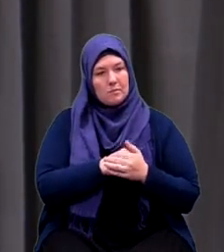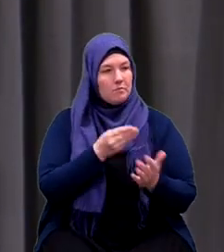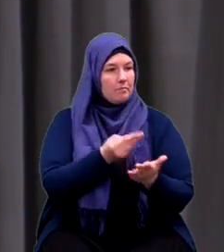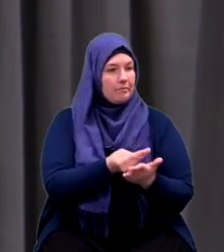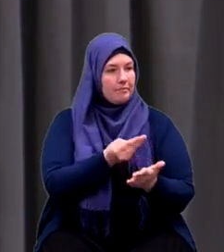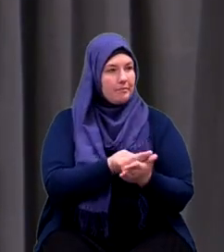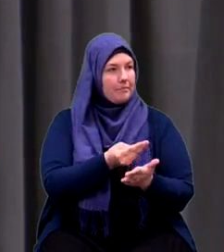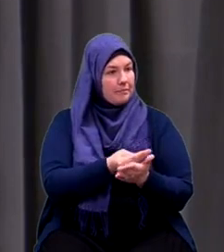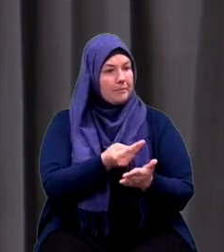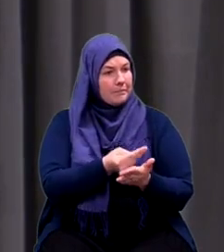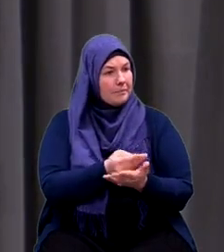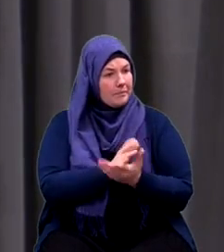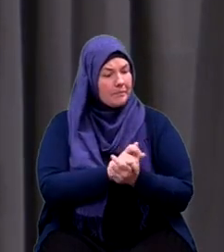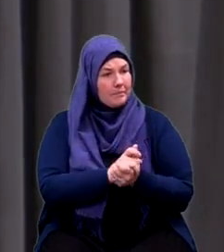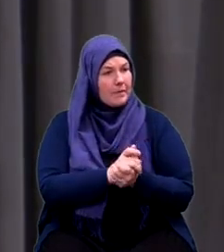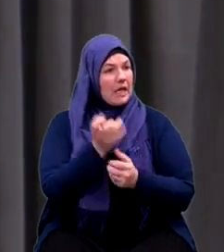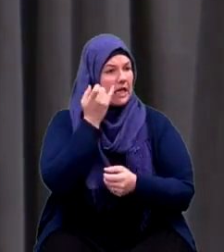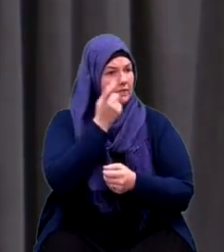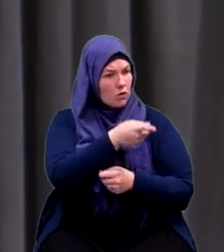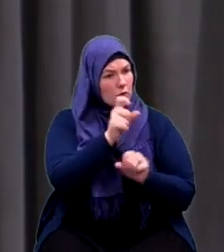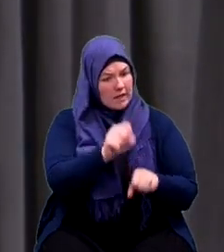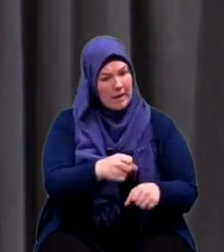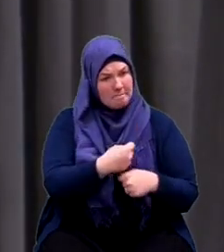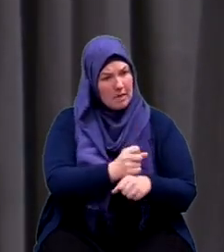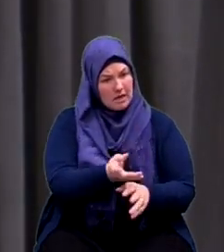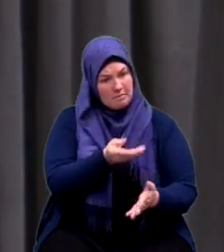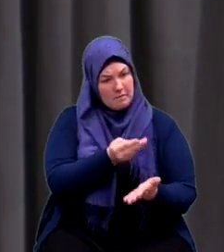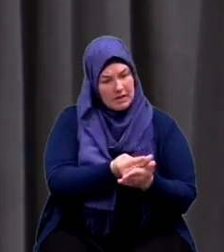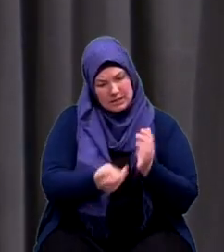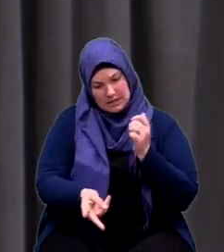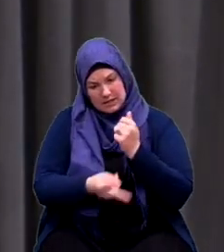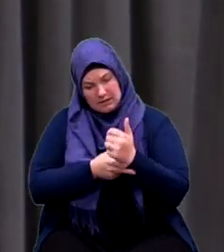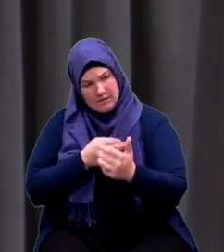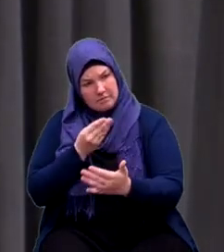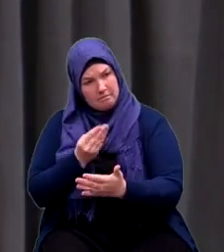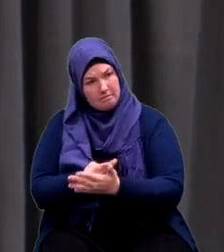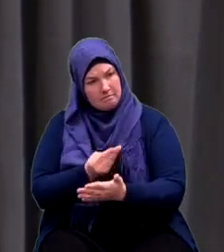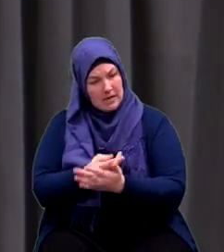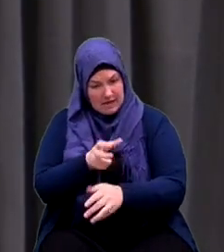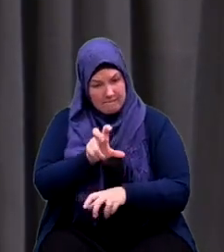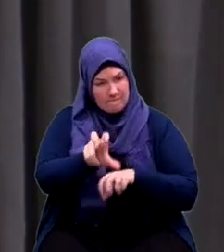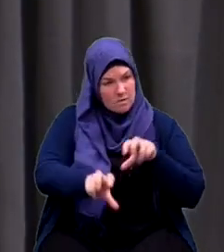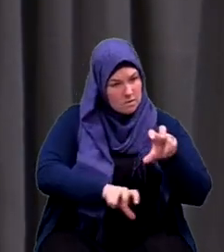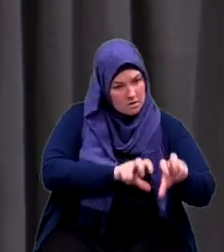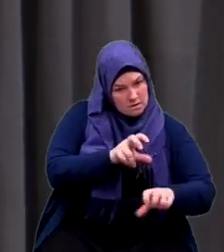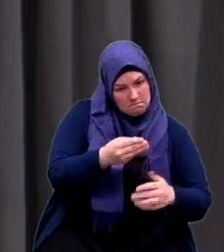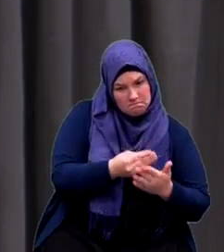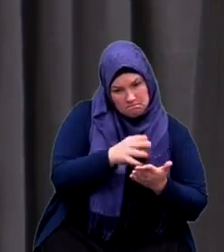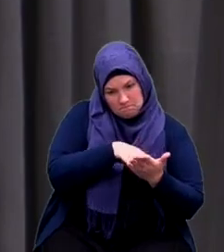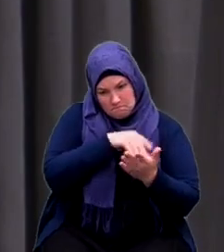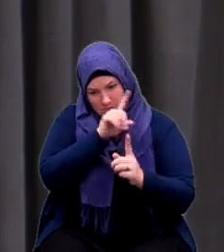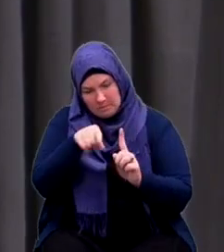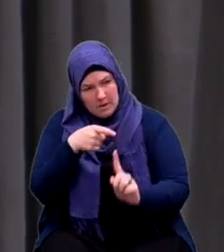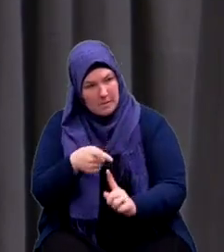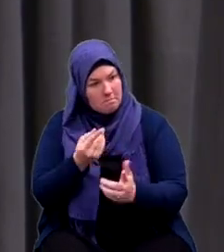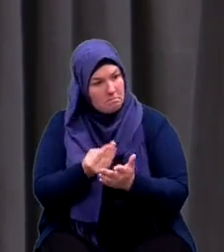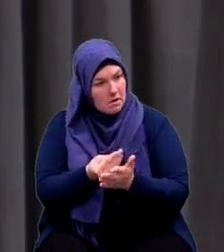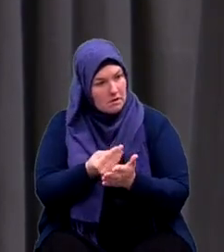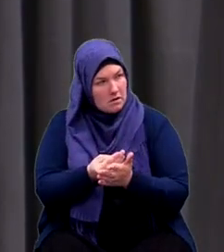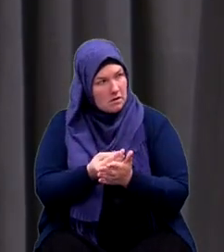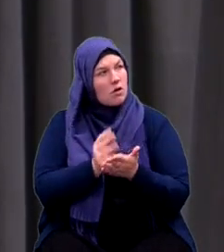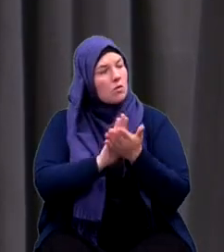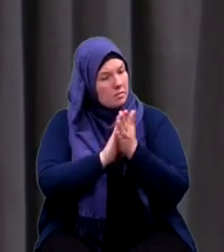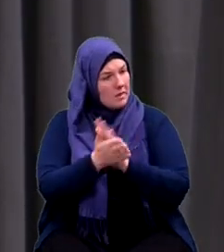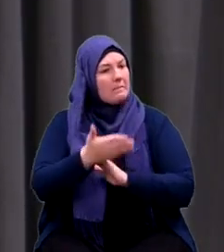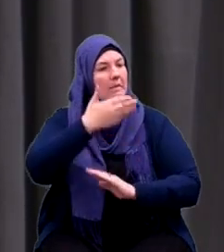money. If you could make money and save money and invest money and learn about money, you will